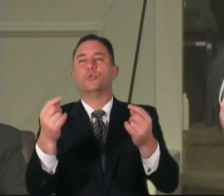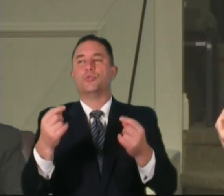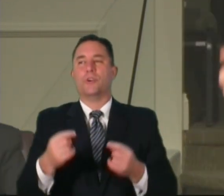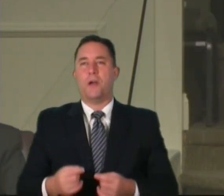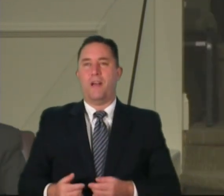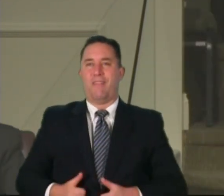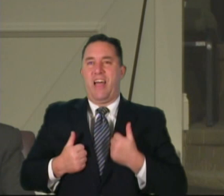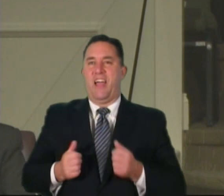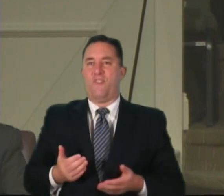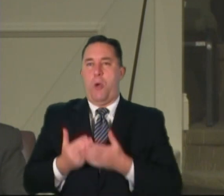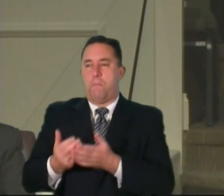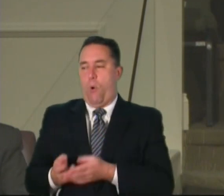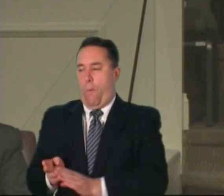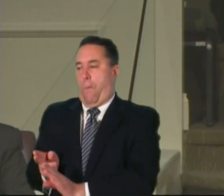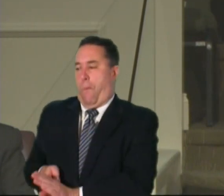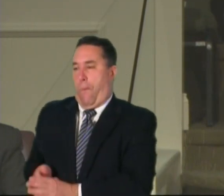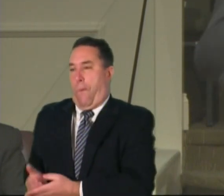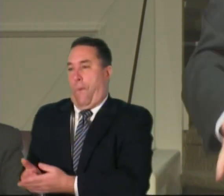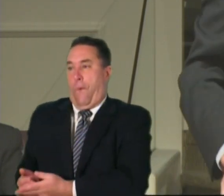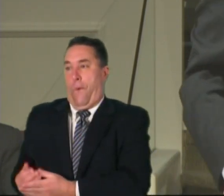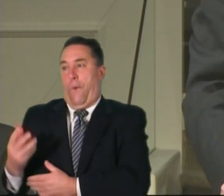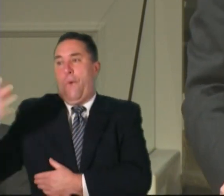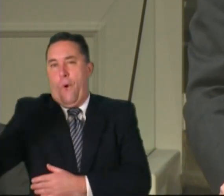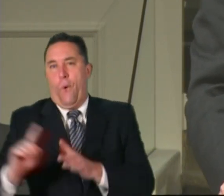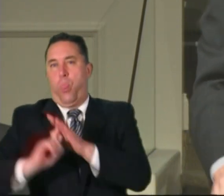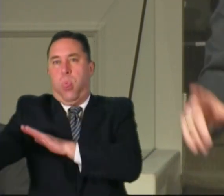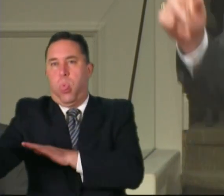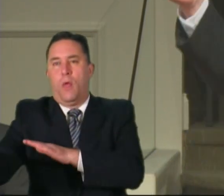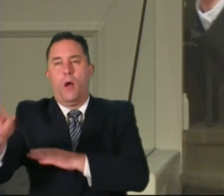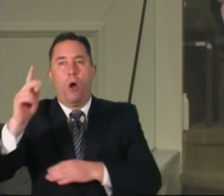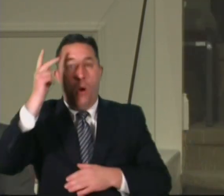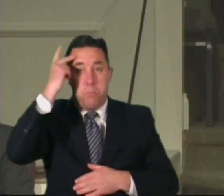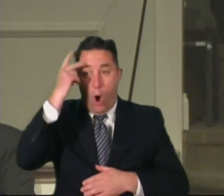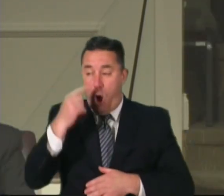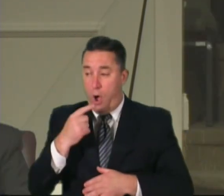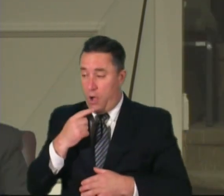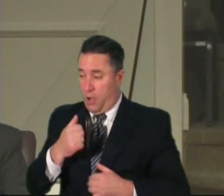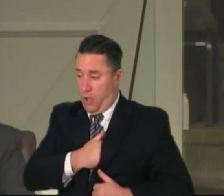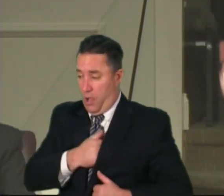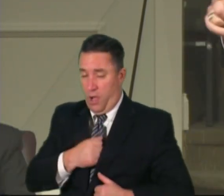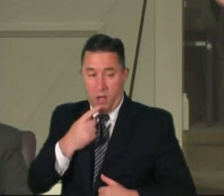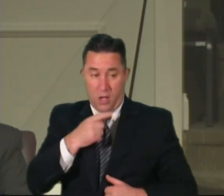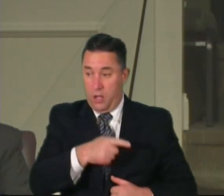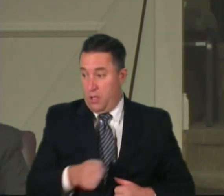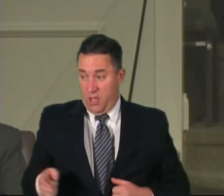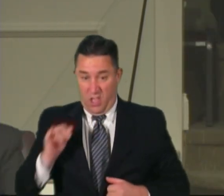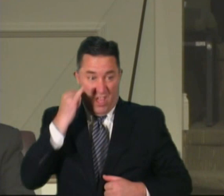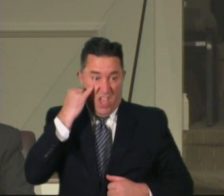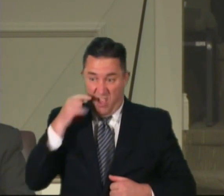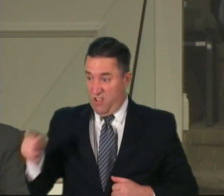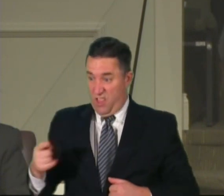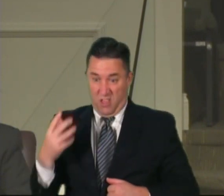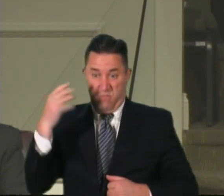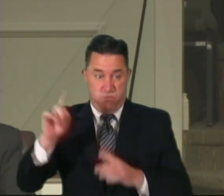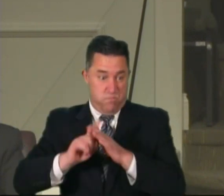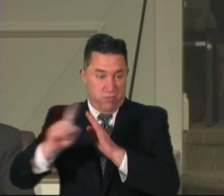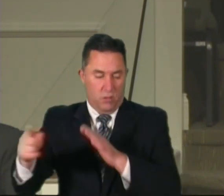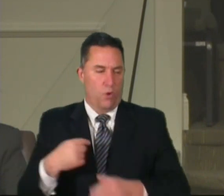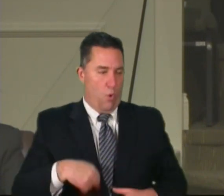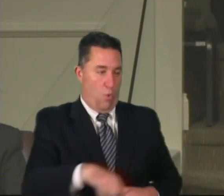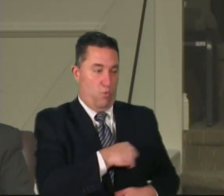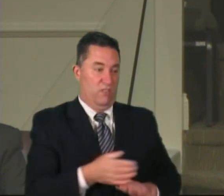in a lifeboat, making their way to shore. And Paul said to the centurion, if these guys go ashore, we're